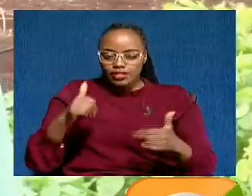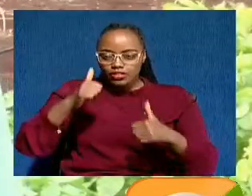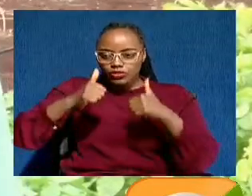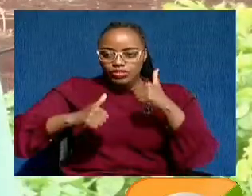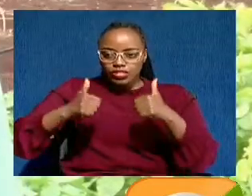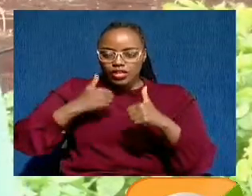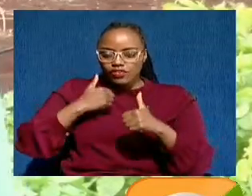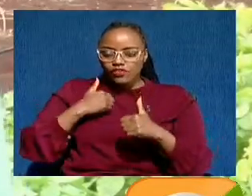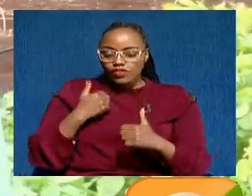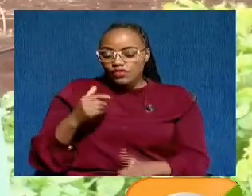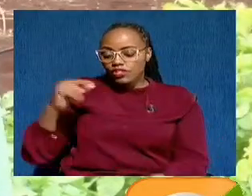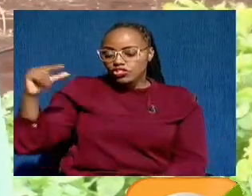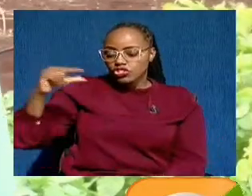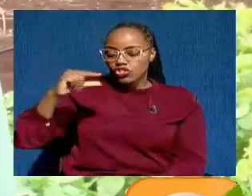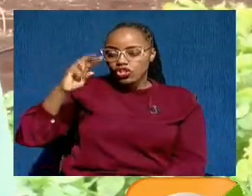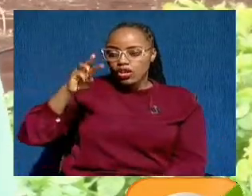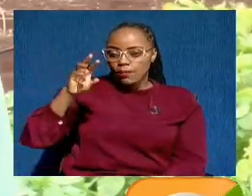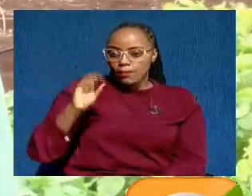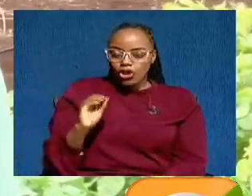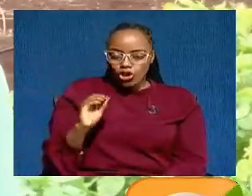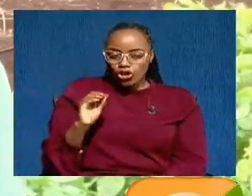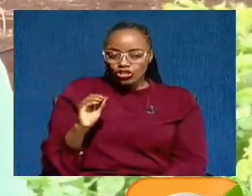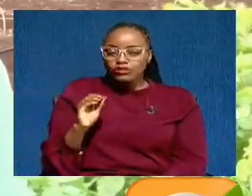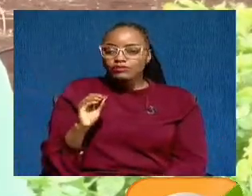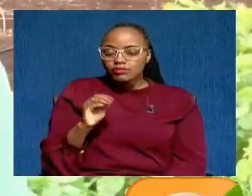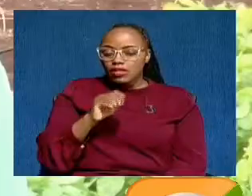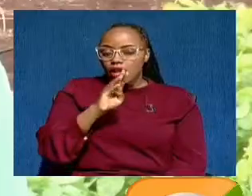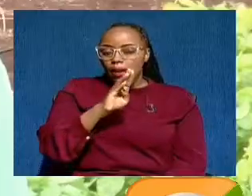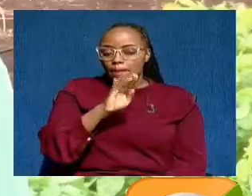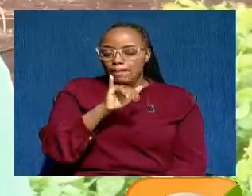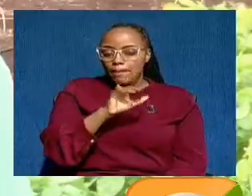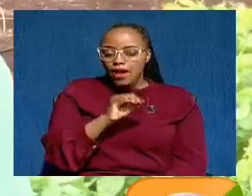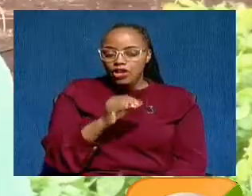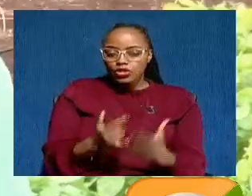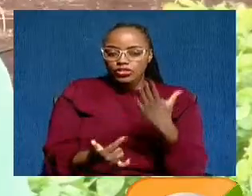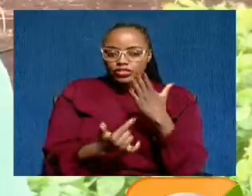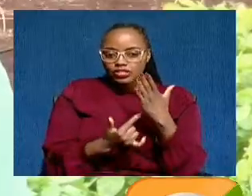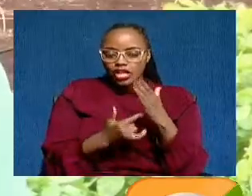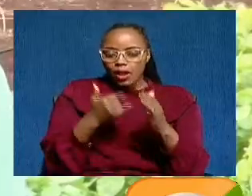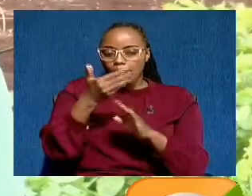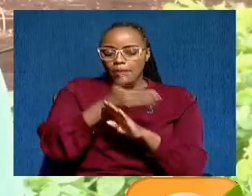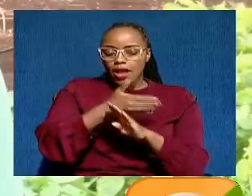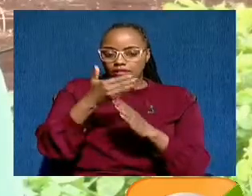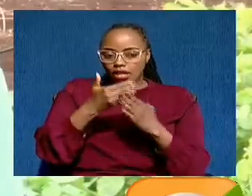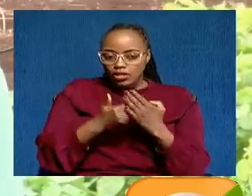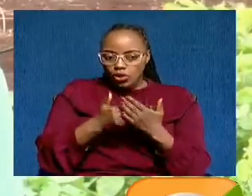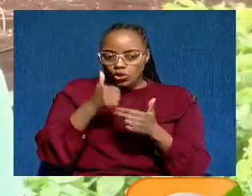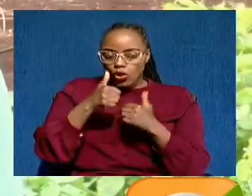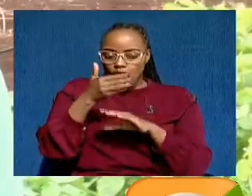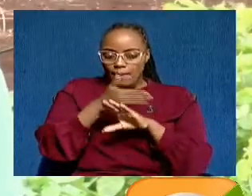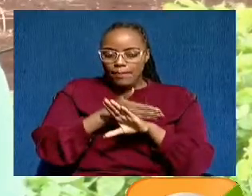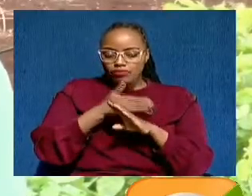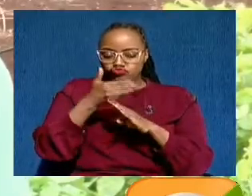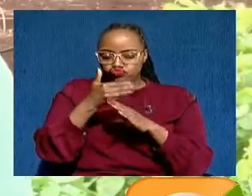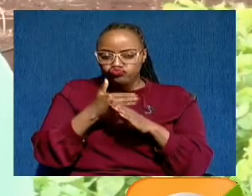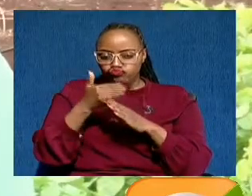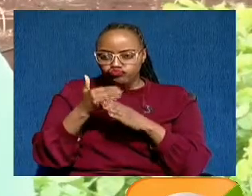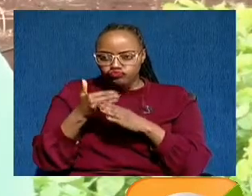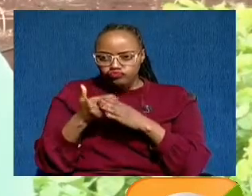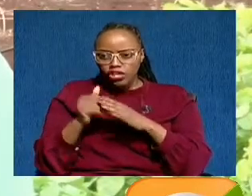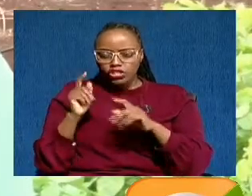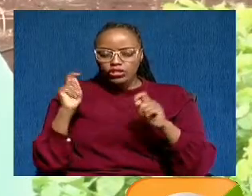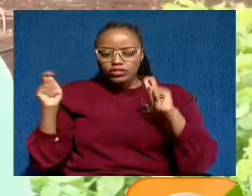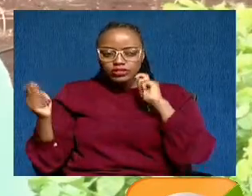the genetically modified potato, the biotech potato. And the potato that was transformed